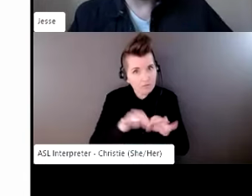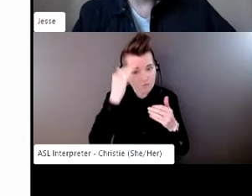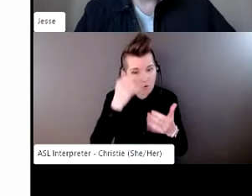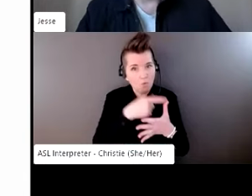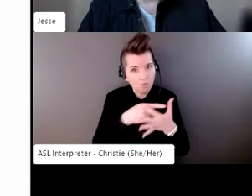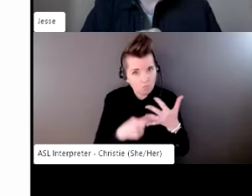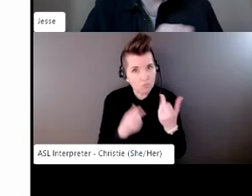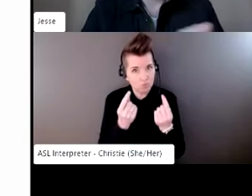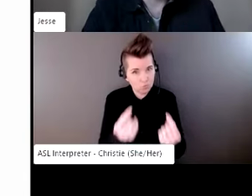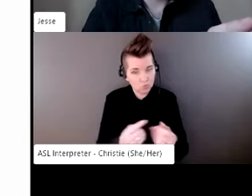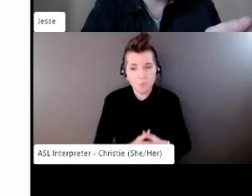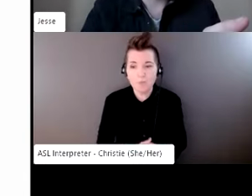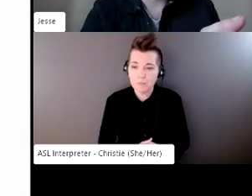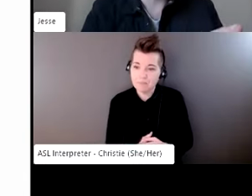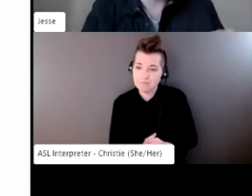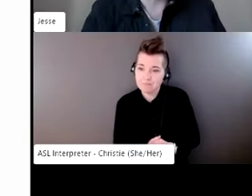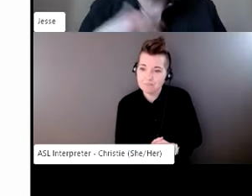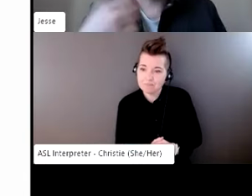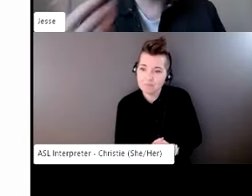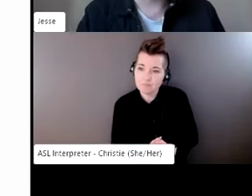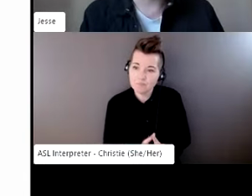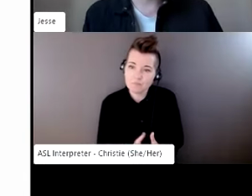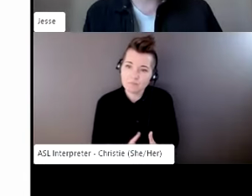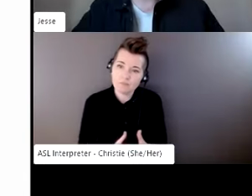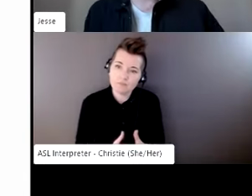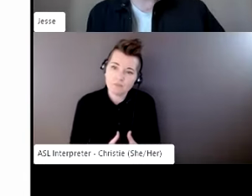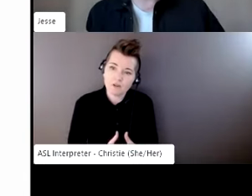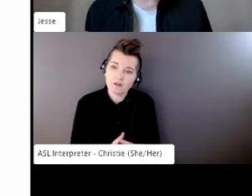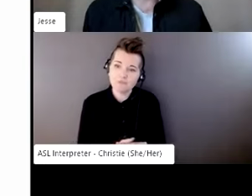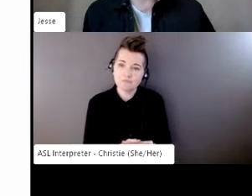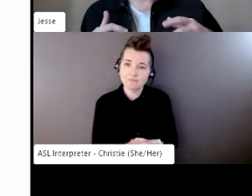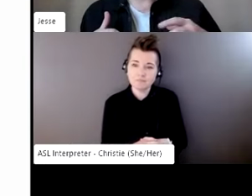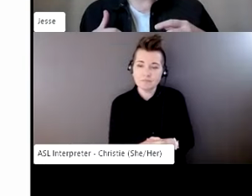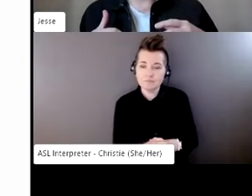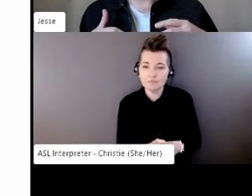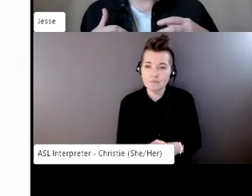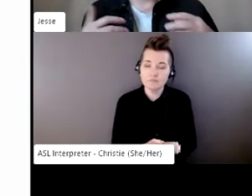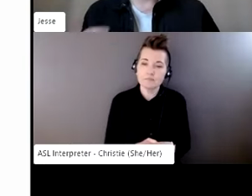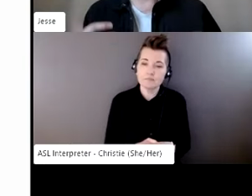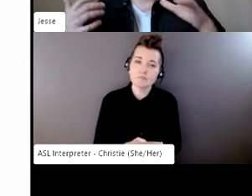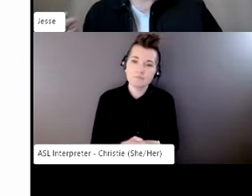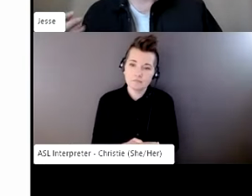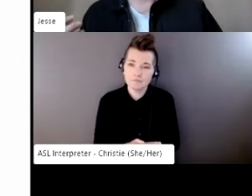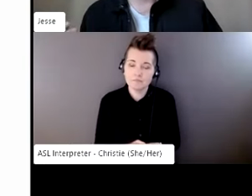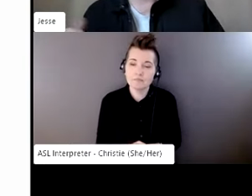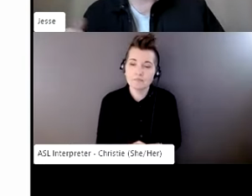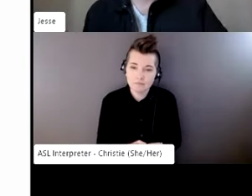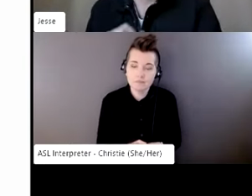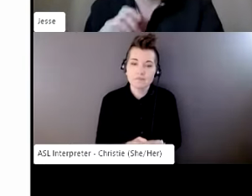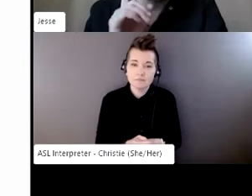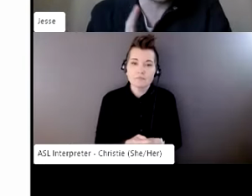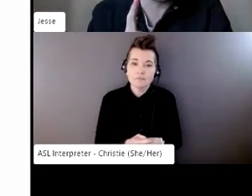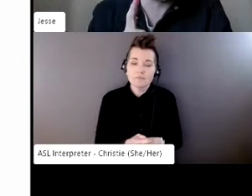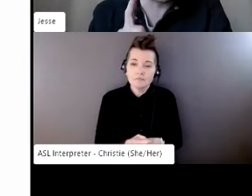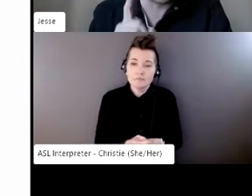Now, I did say I wanted to talk about some of the things that affect online banking safety, but